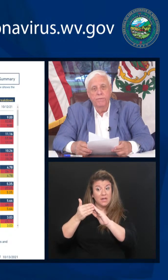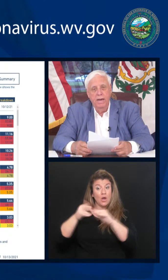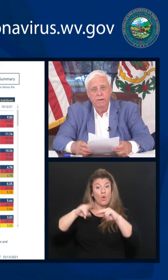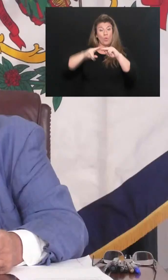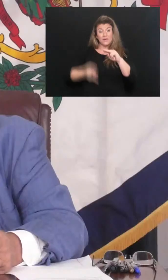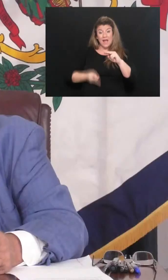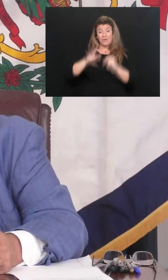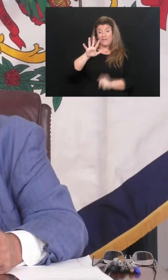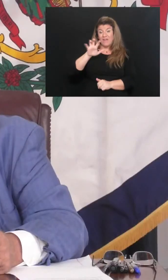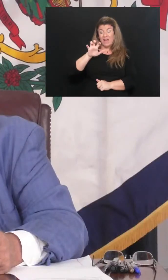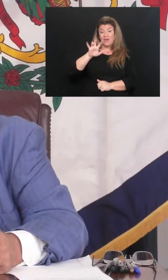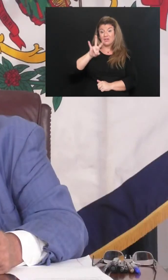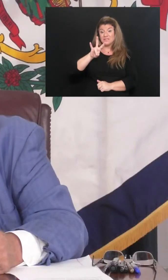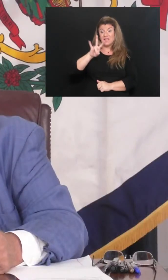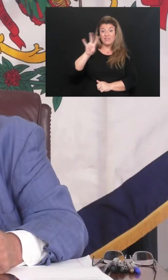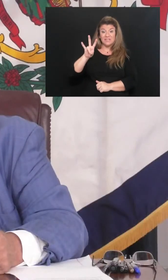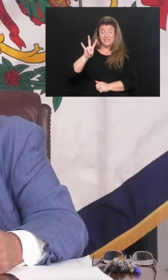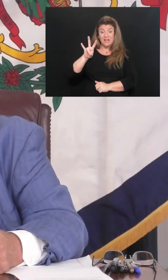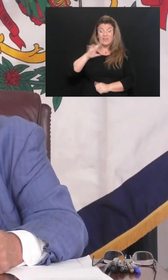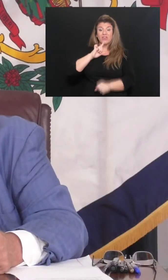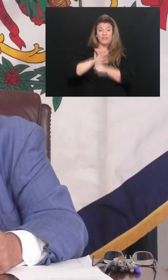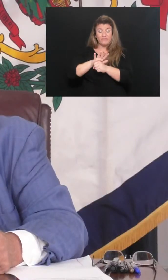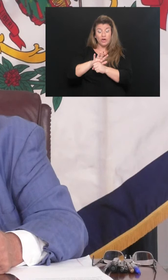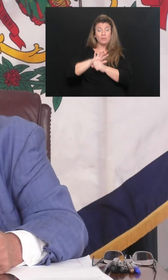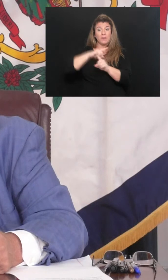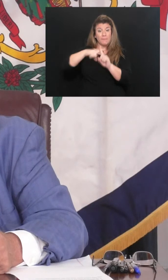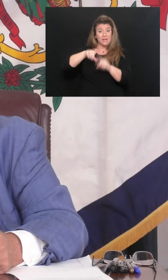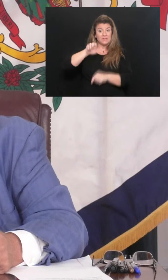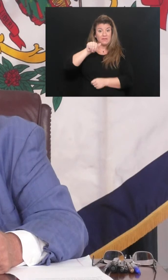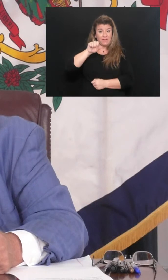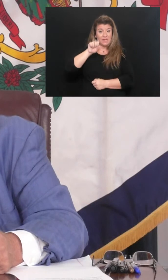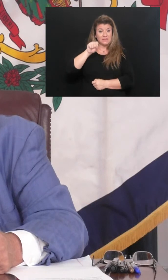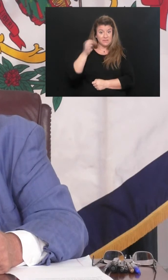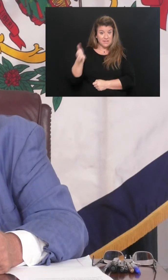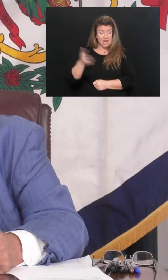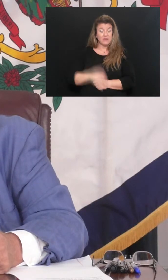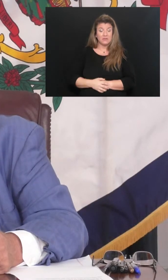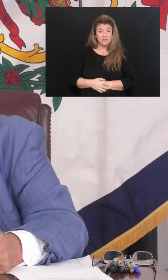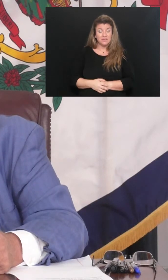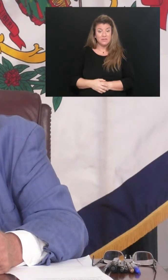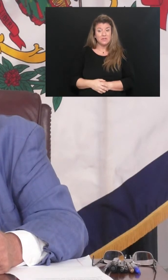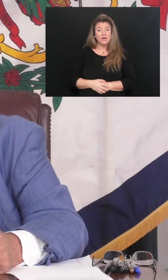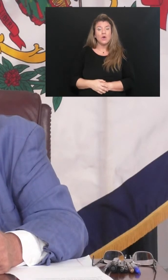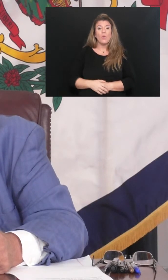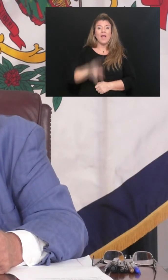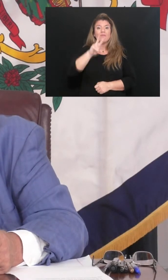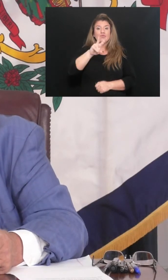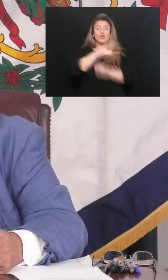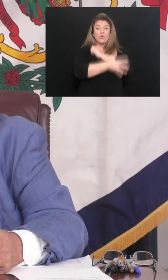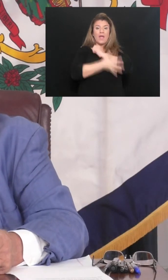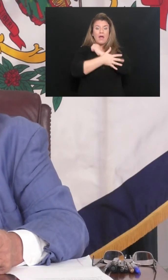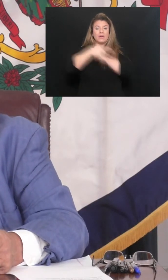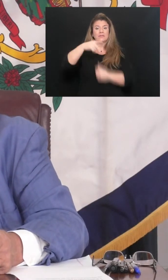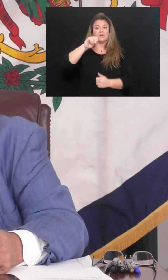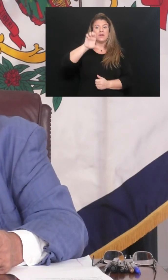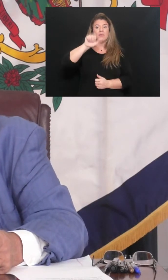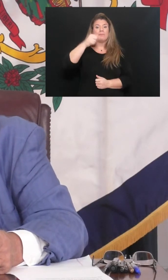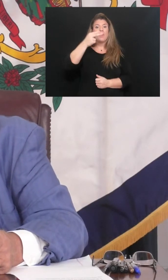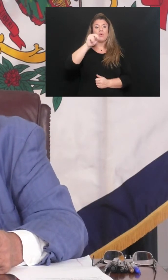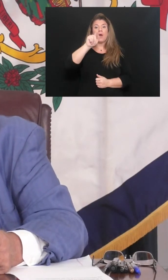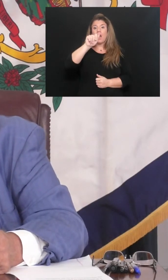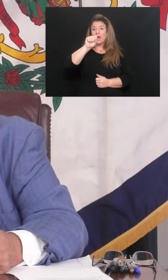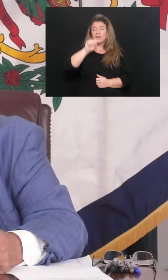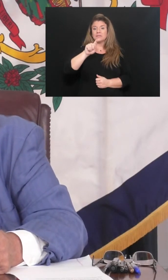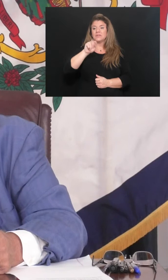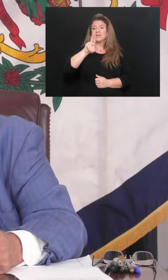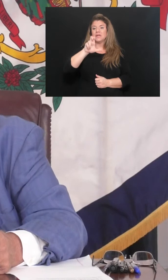to 577 confirmed cases there. We have 2 counties, Pocahontas and Tucker, that still